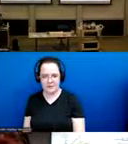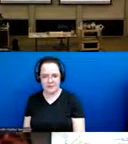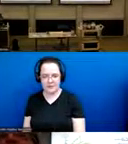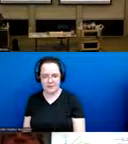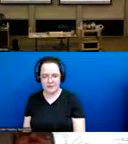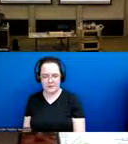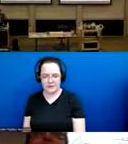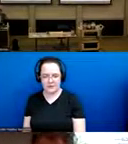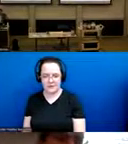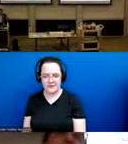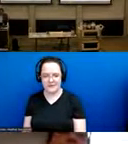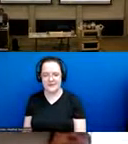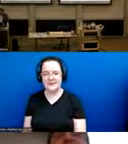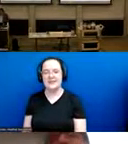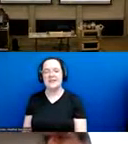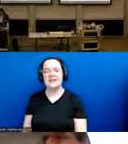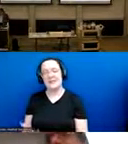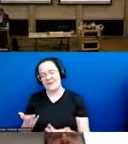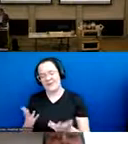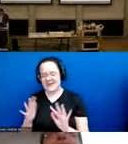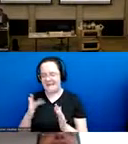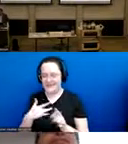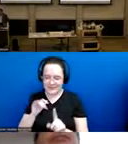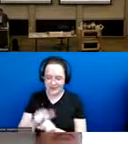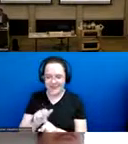mechanics, right? Because all these tricks come out of there.